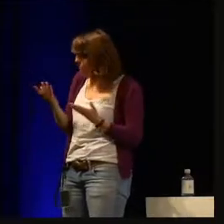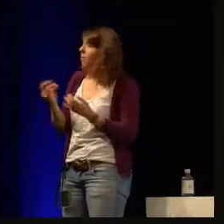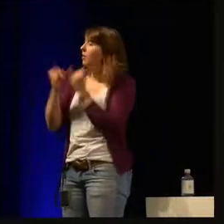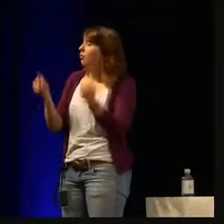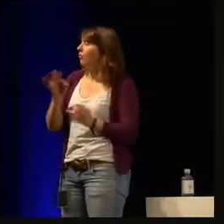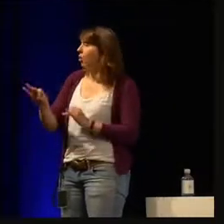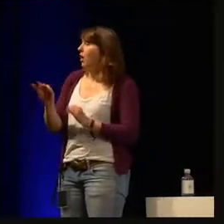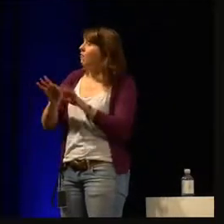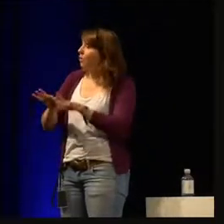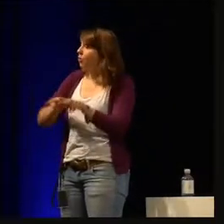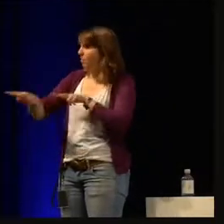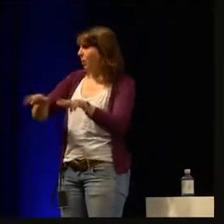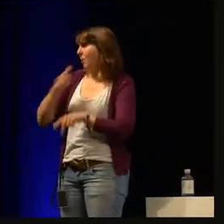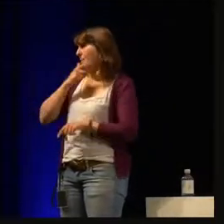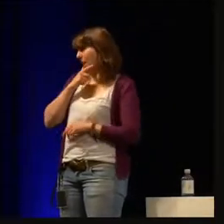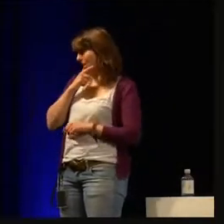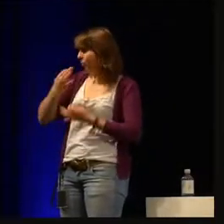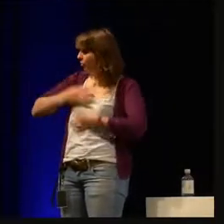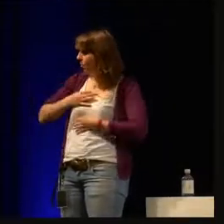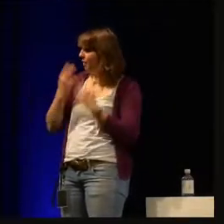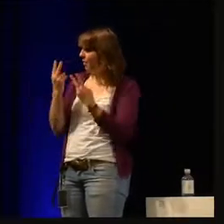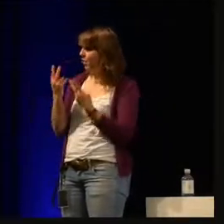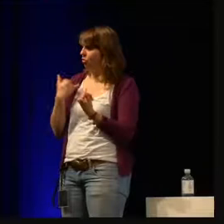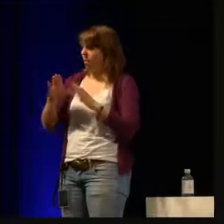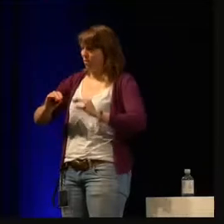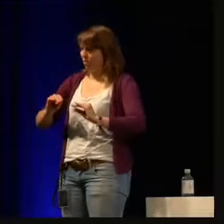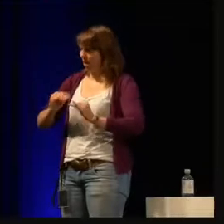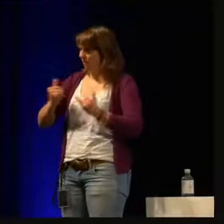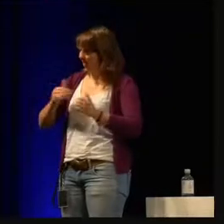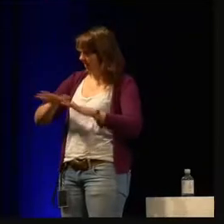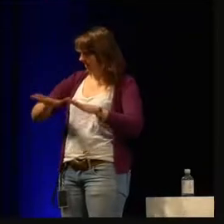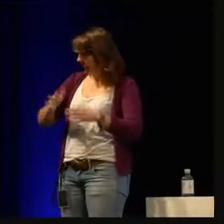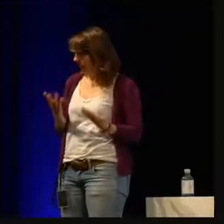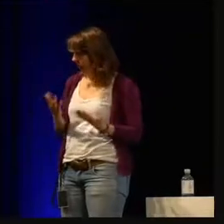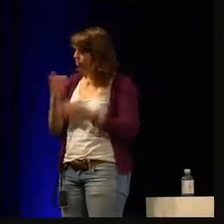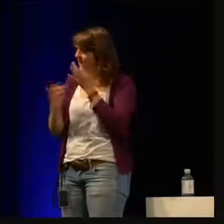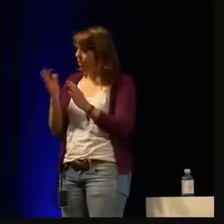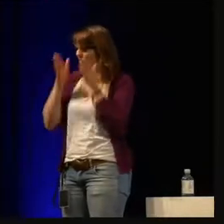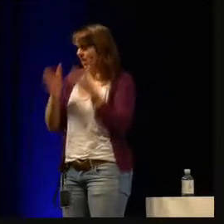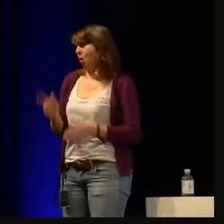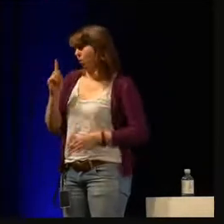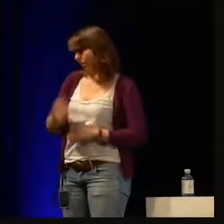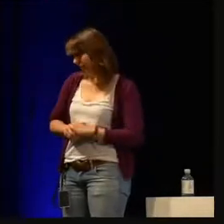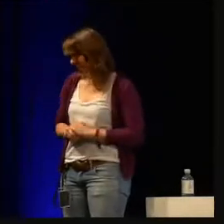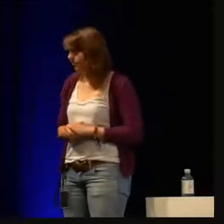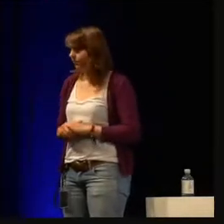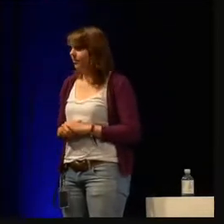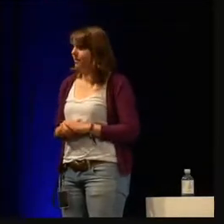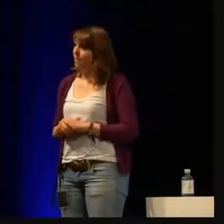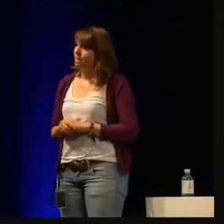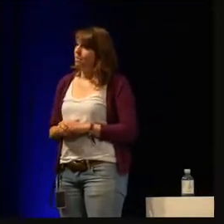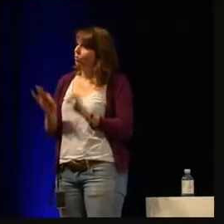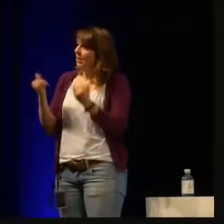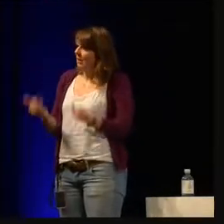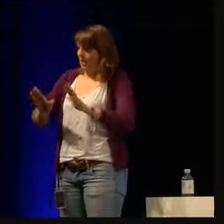I'm a research assistant at the University of Bremen, and I'm focusing on human-machine interaction and